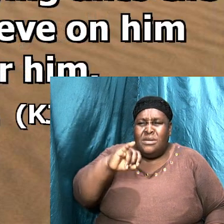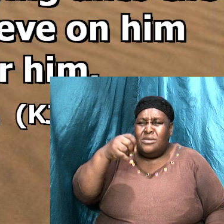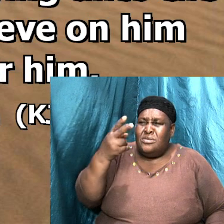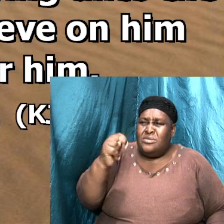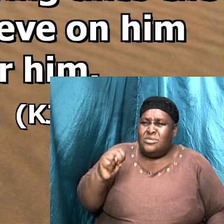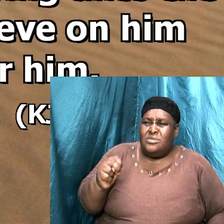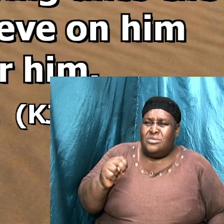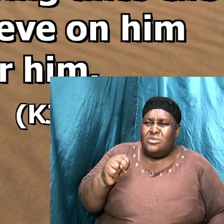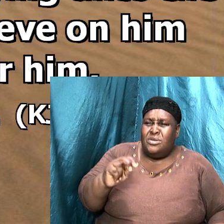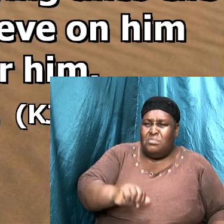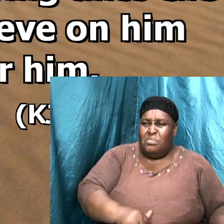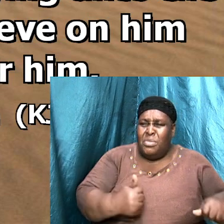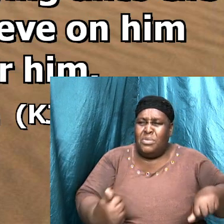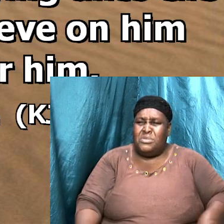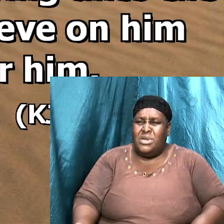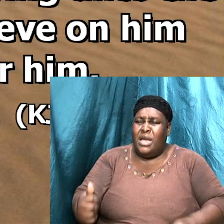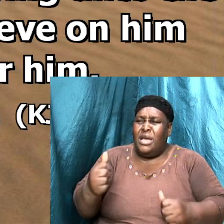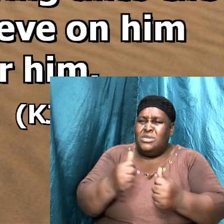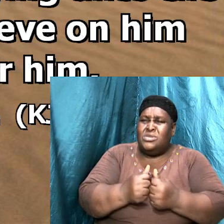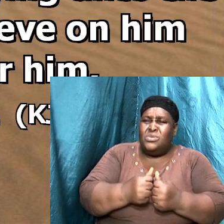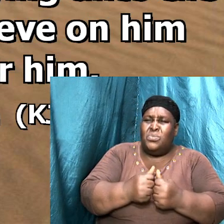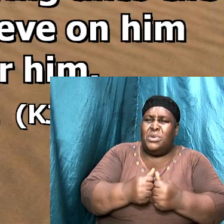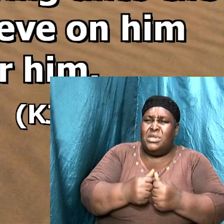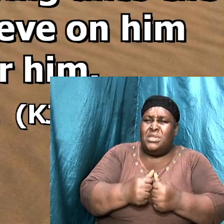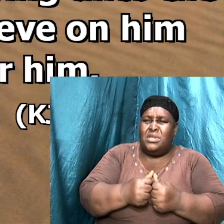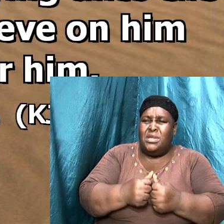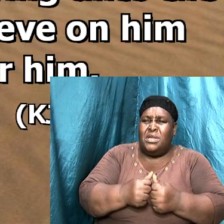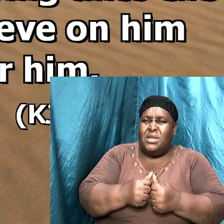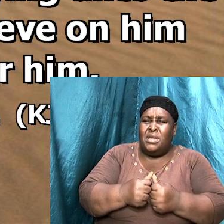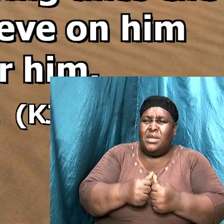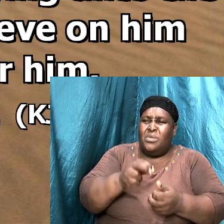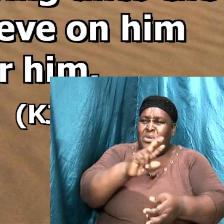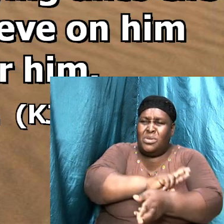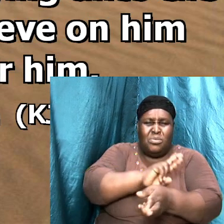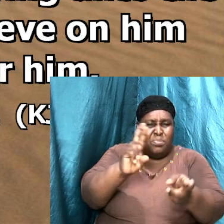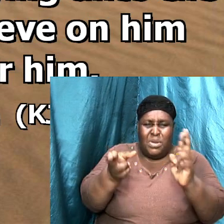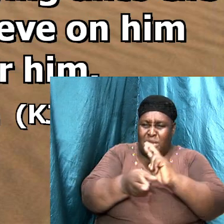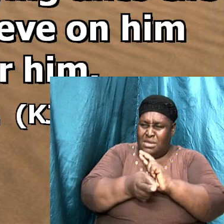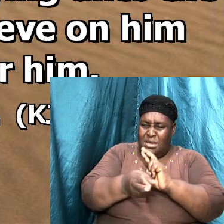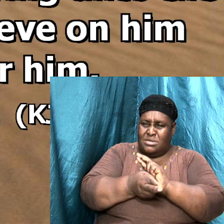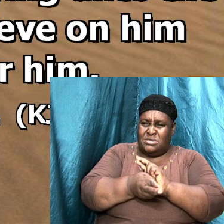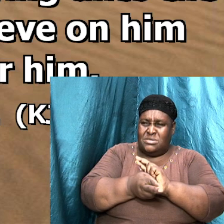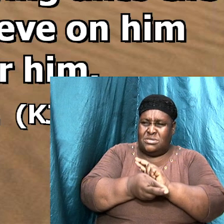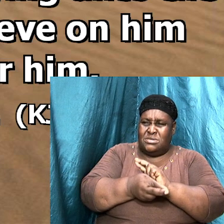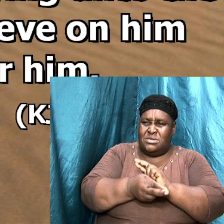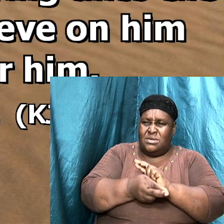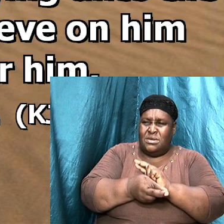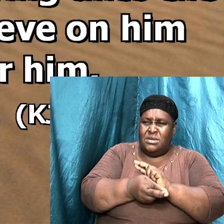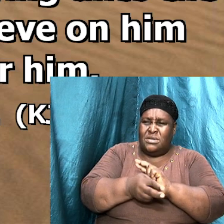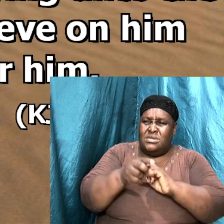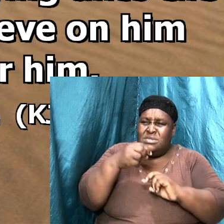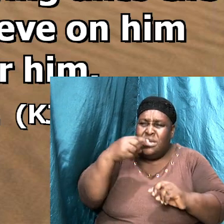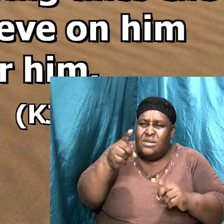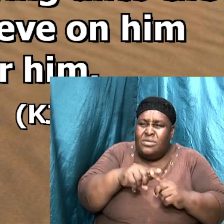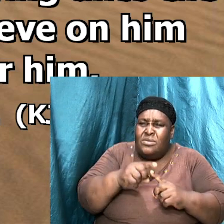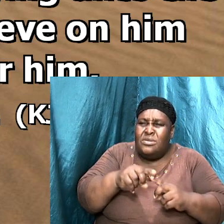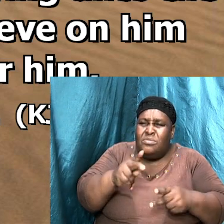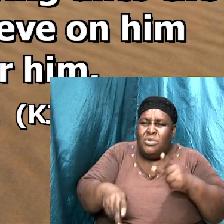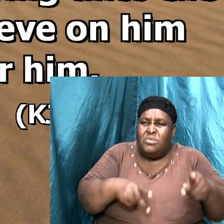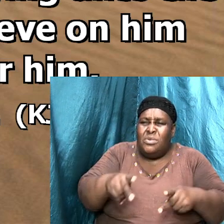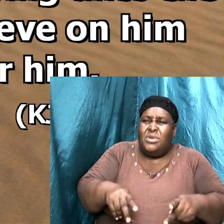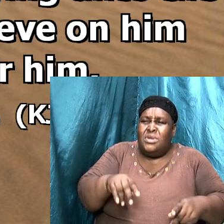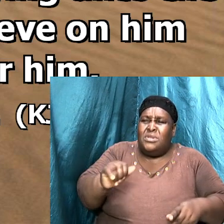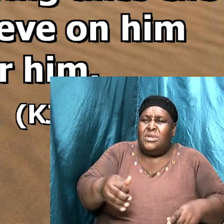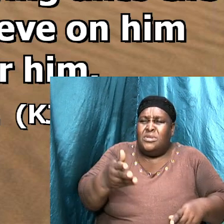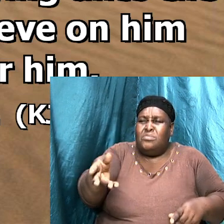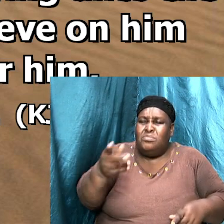John, then said Paul, John verily baptized with the baptism of repentance, saying unto the people,